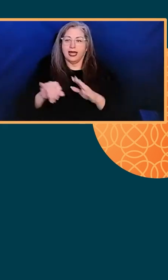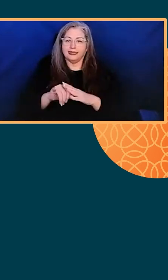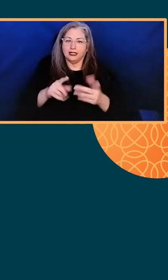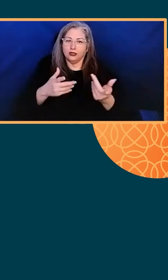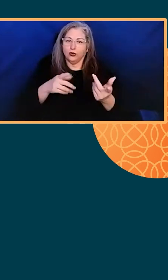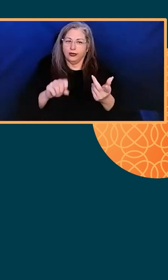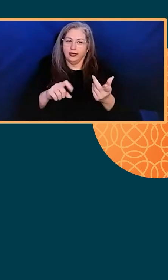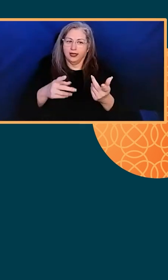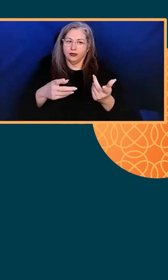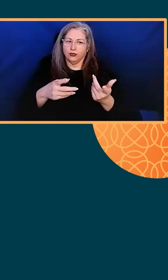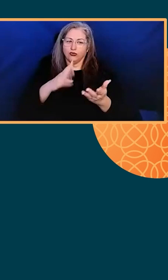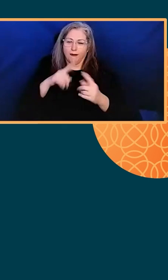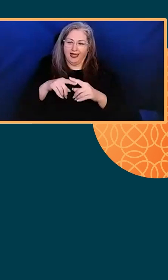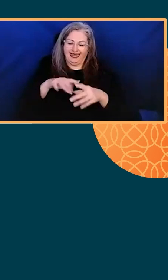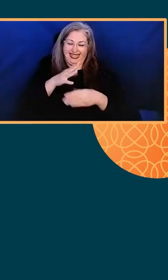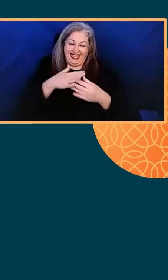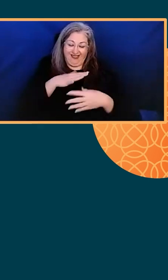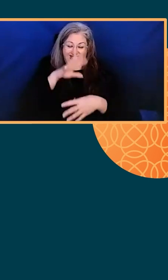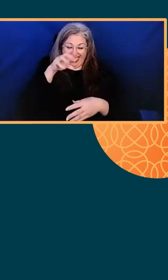about within